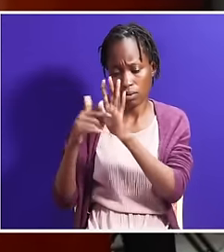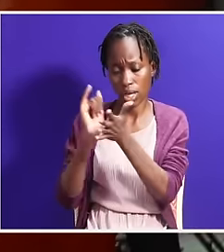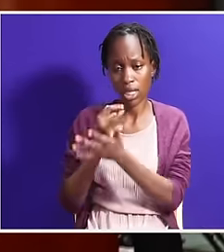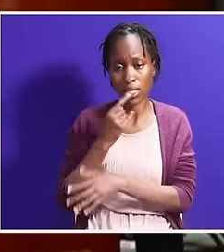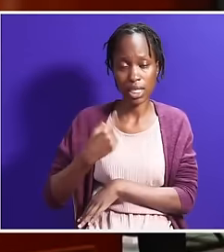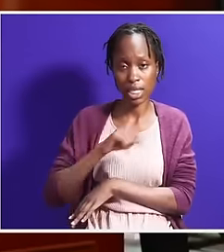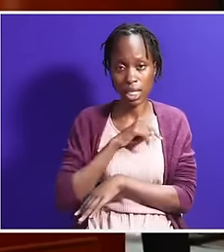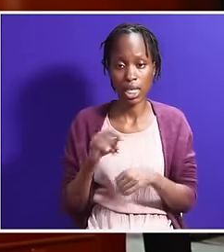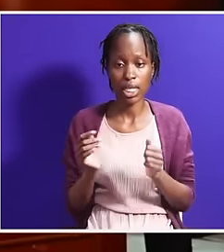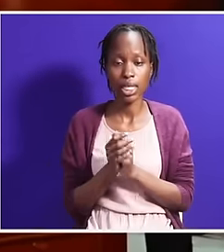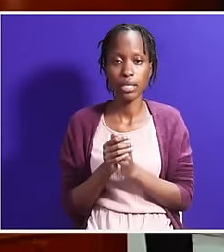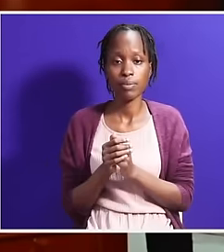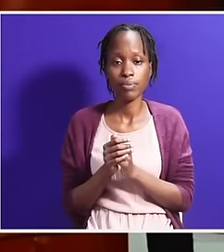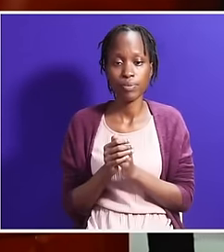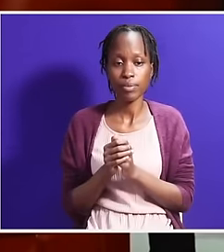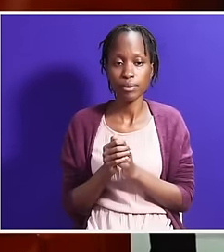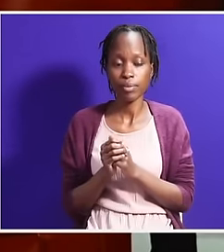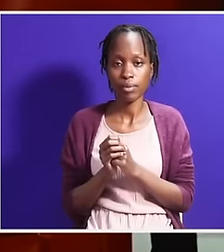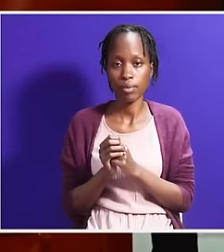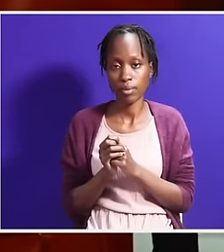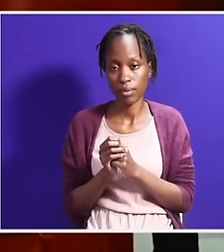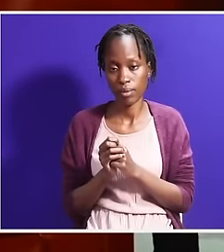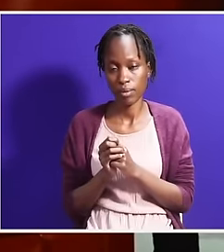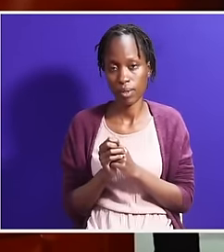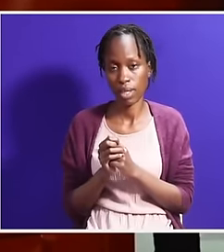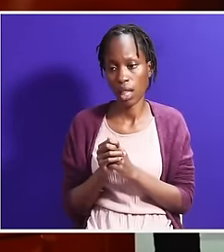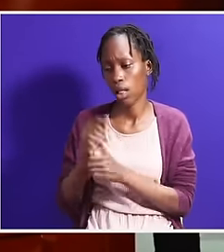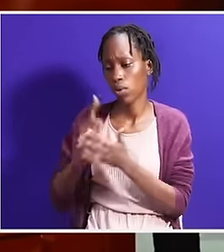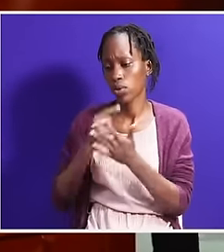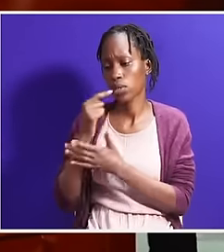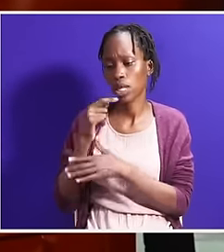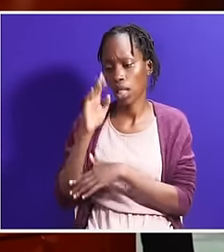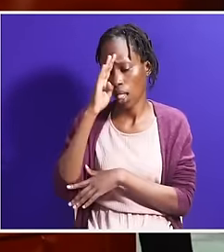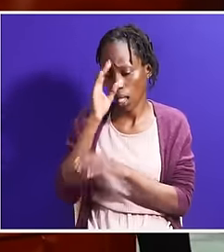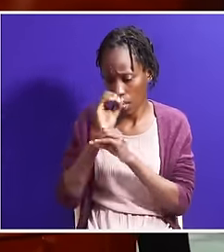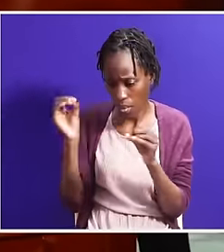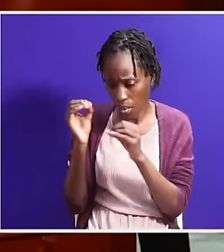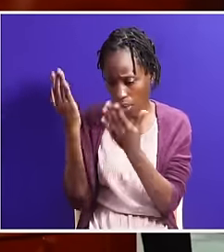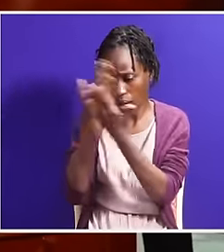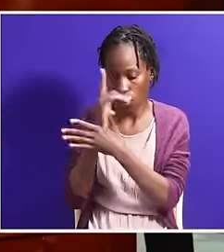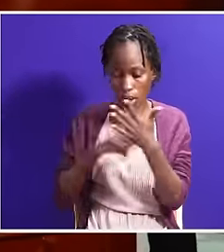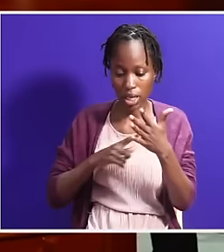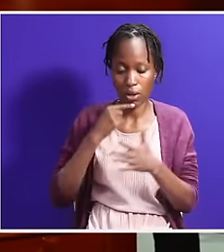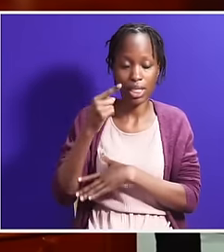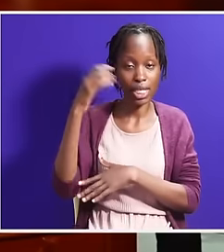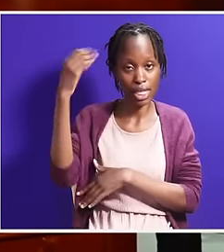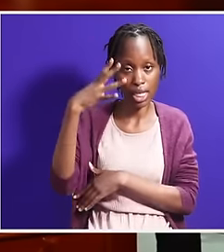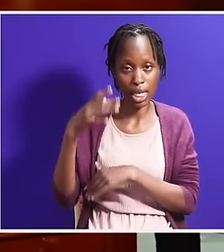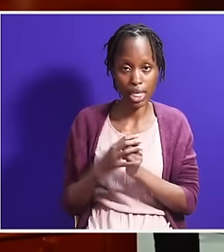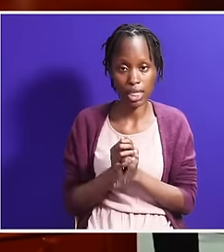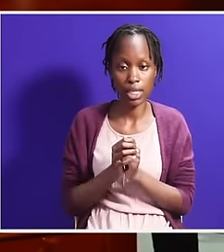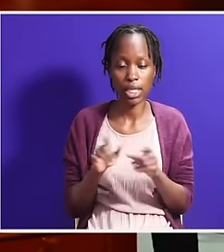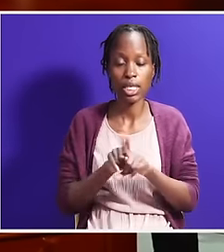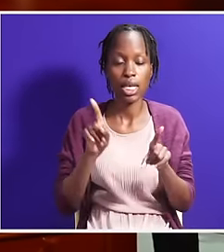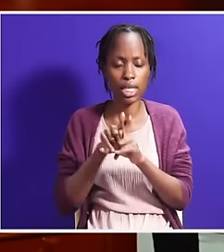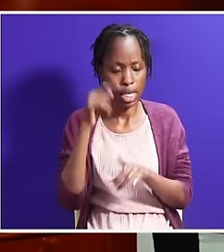course, reinforced by what you said about not doubting in the dark, what God said in the light. Yes. And just the thought